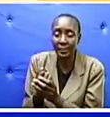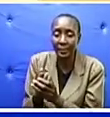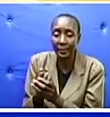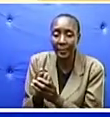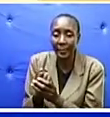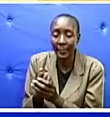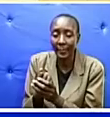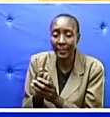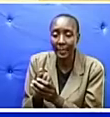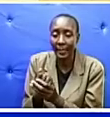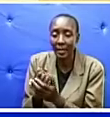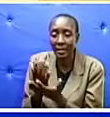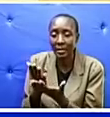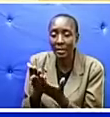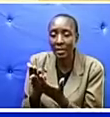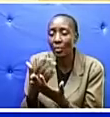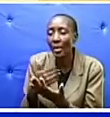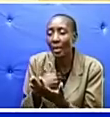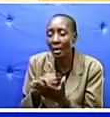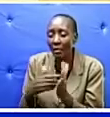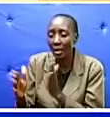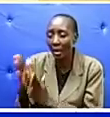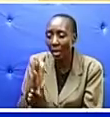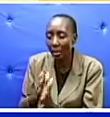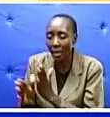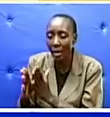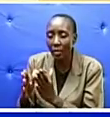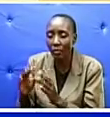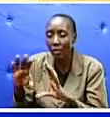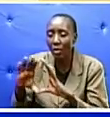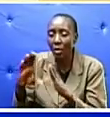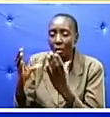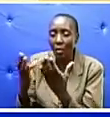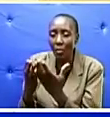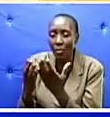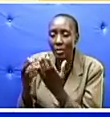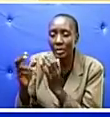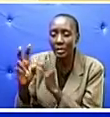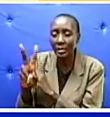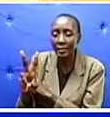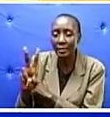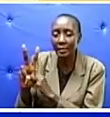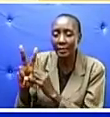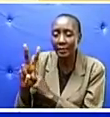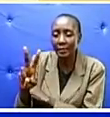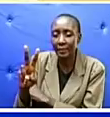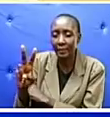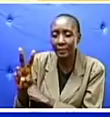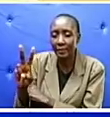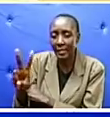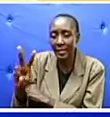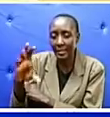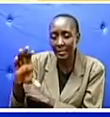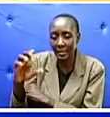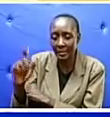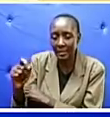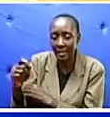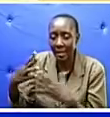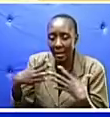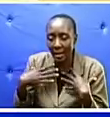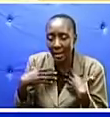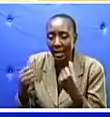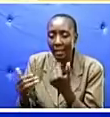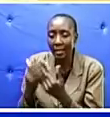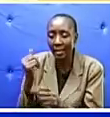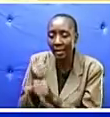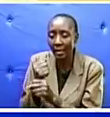strategy called community refill ART, where healthcare worker takes the ARVs to the community so that